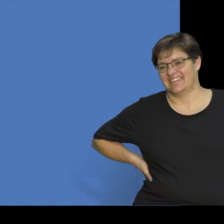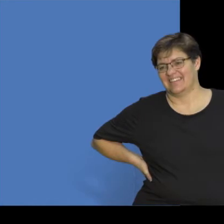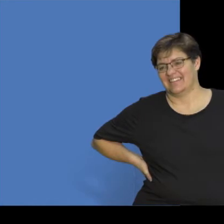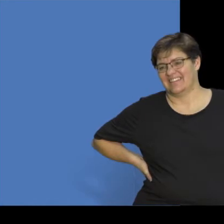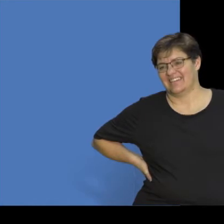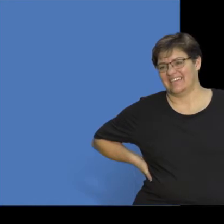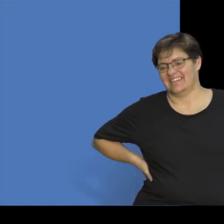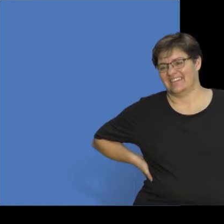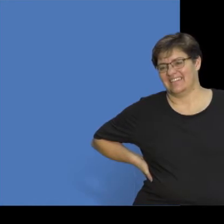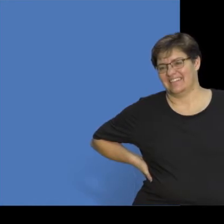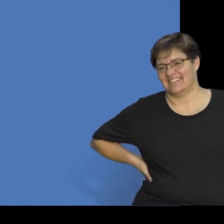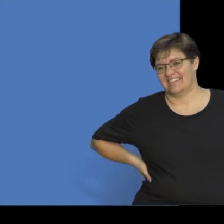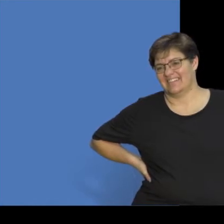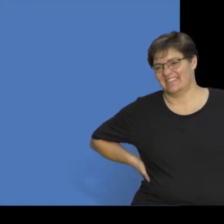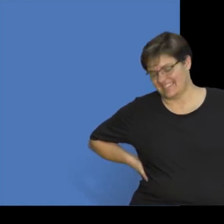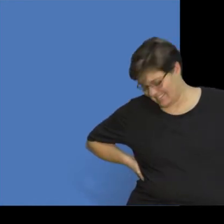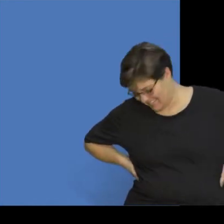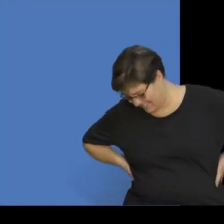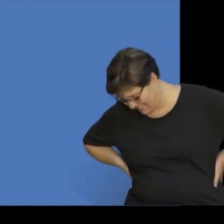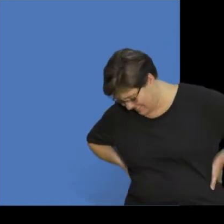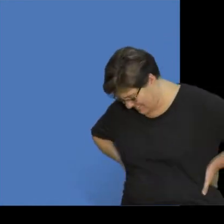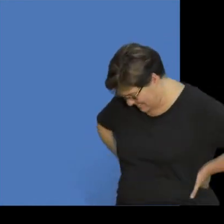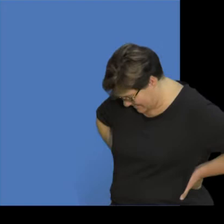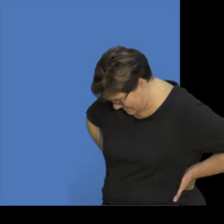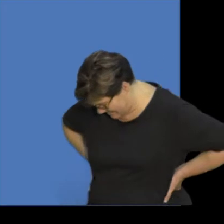Okay. Even frequency. Okay.